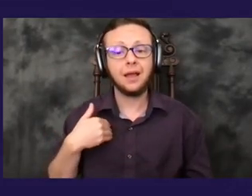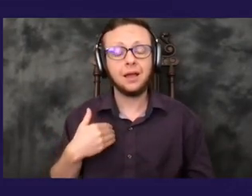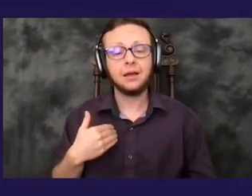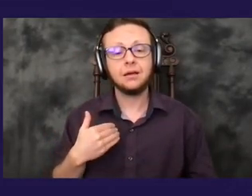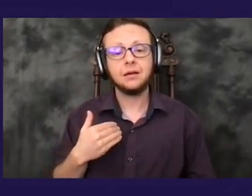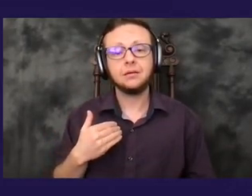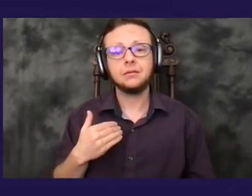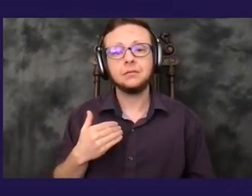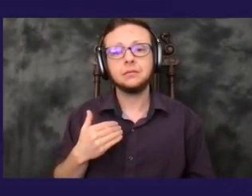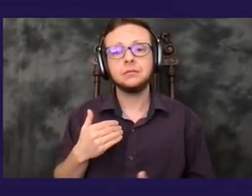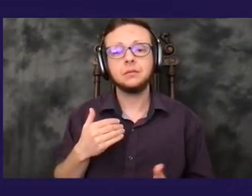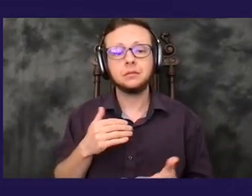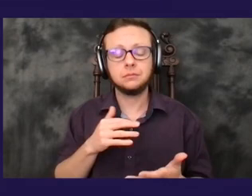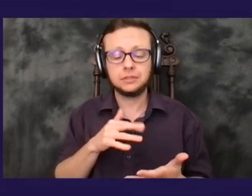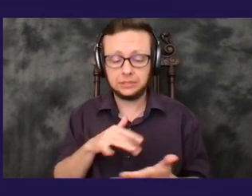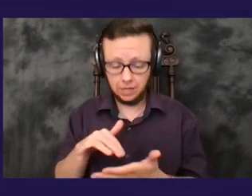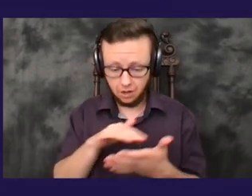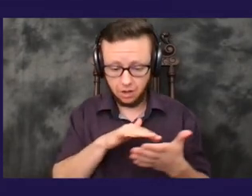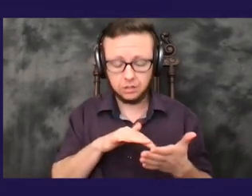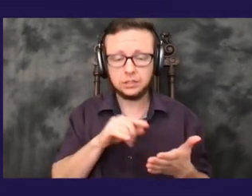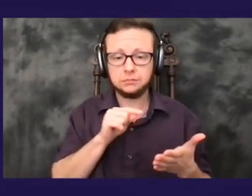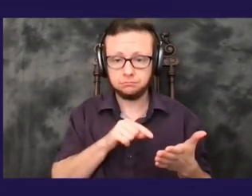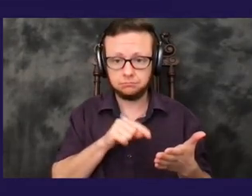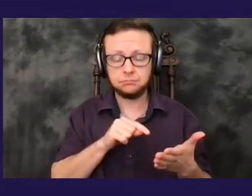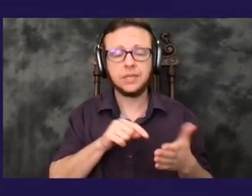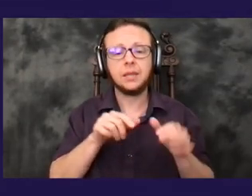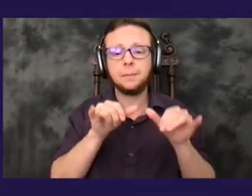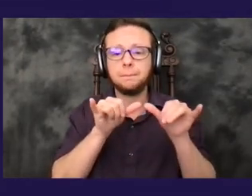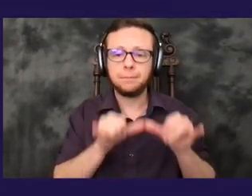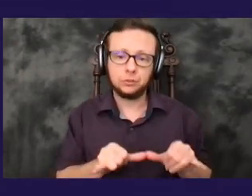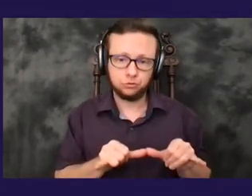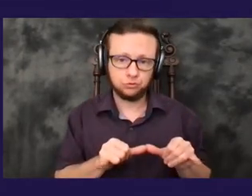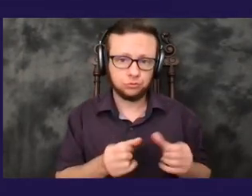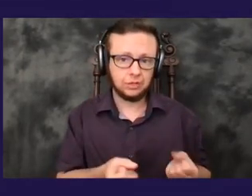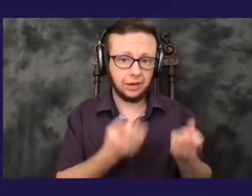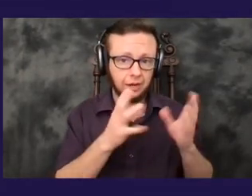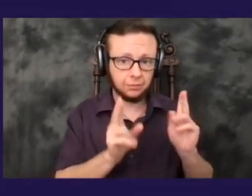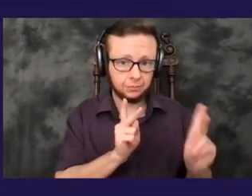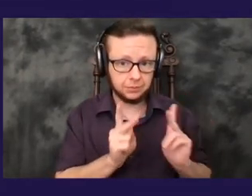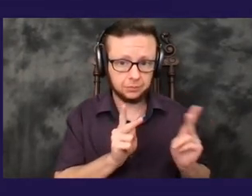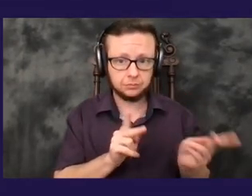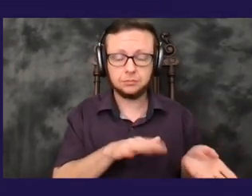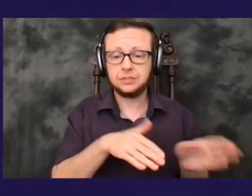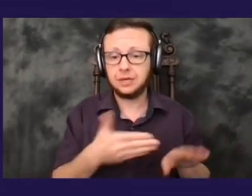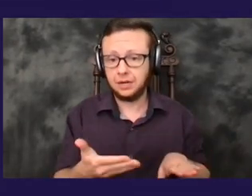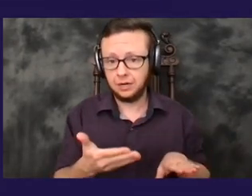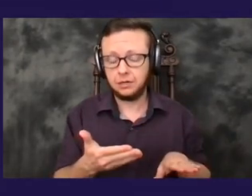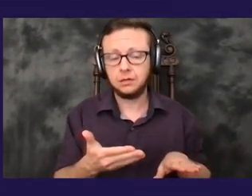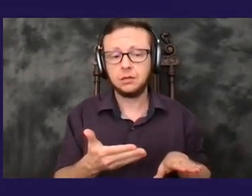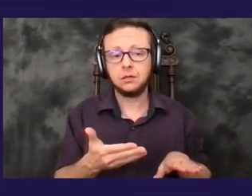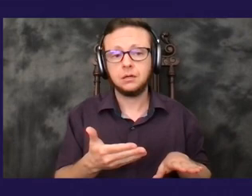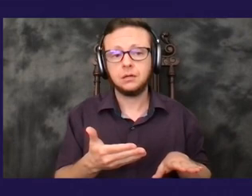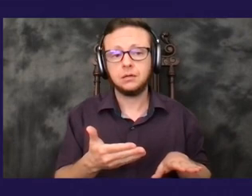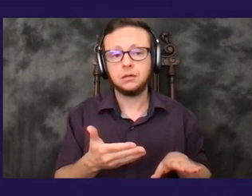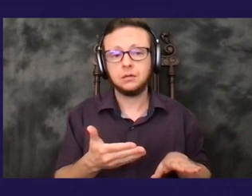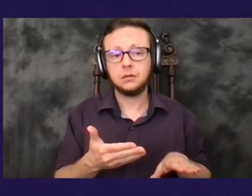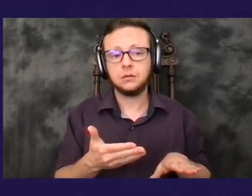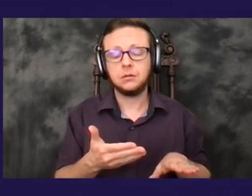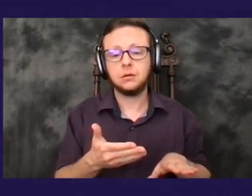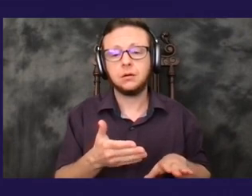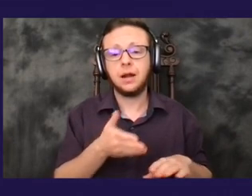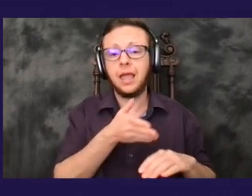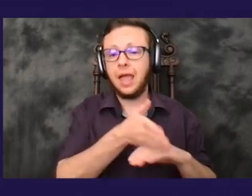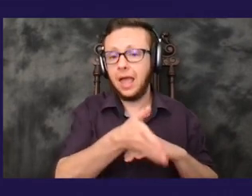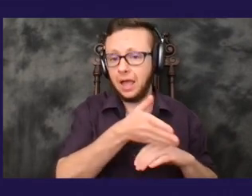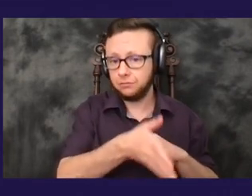We have studies that measured the number of people who died post availability of